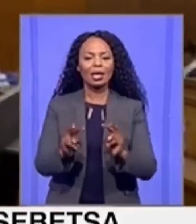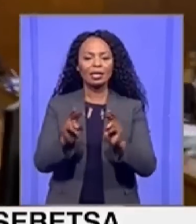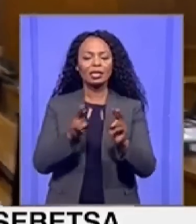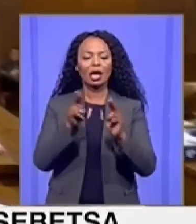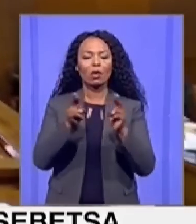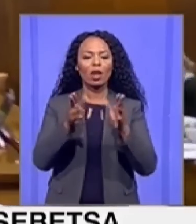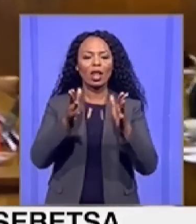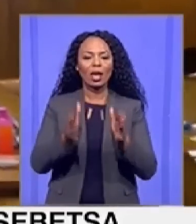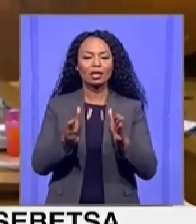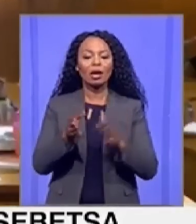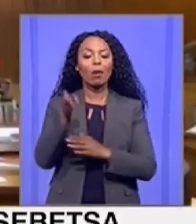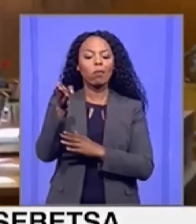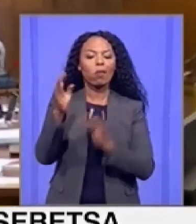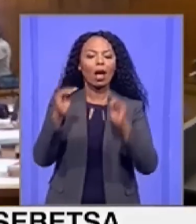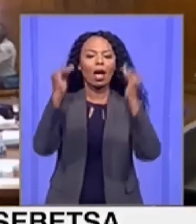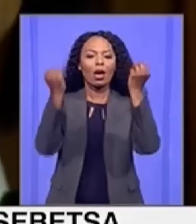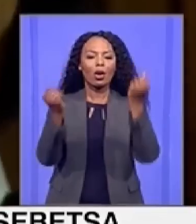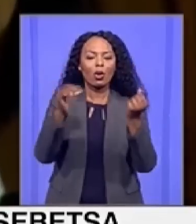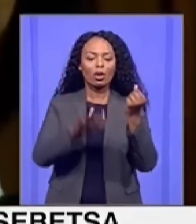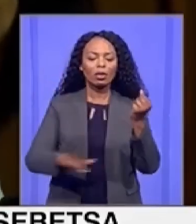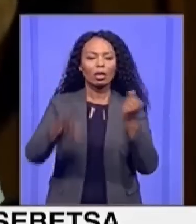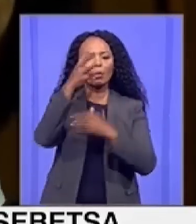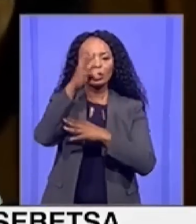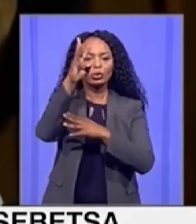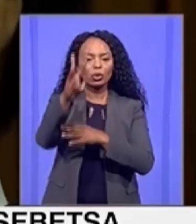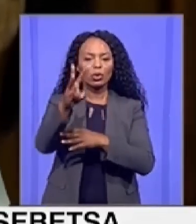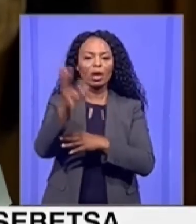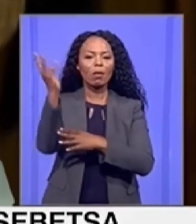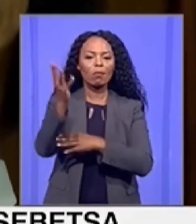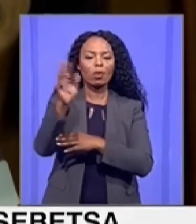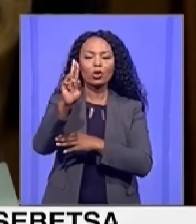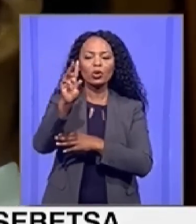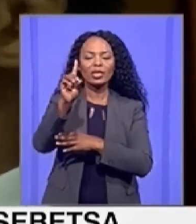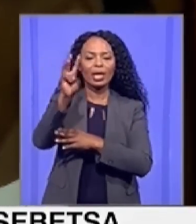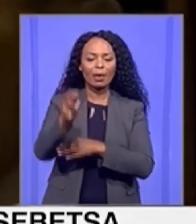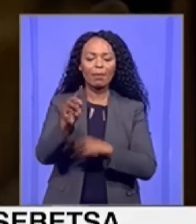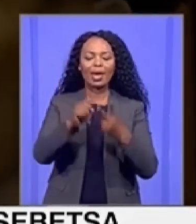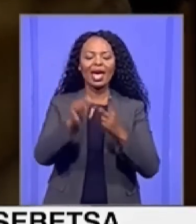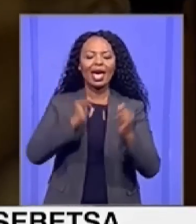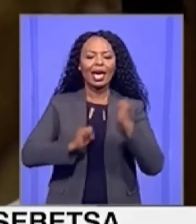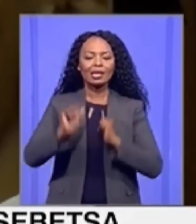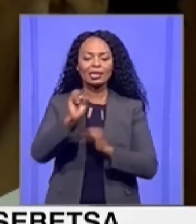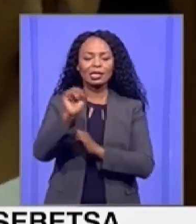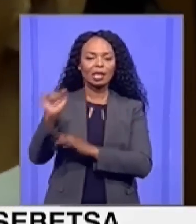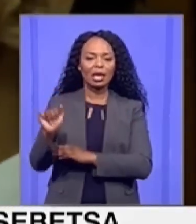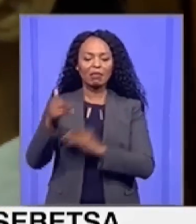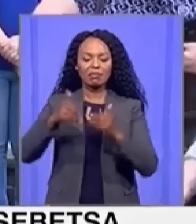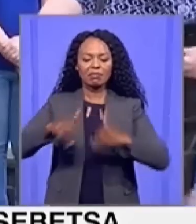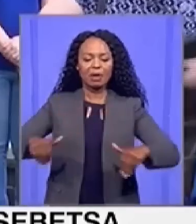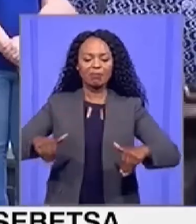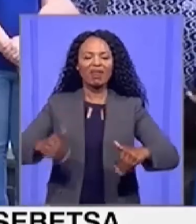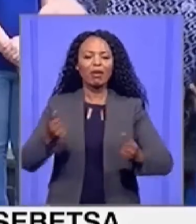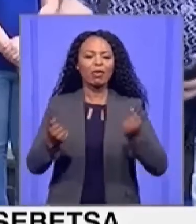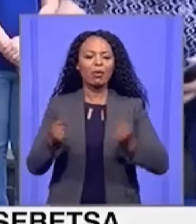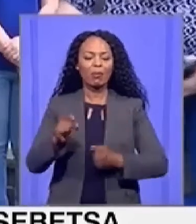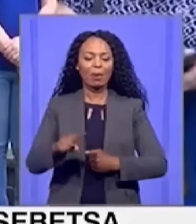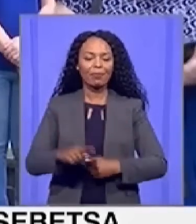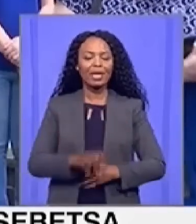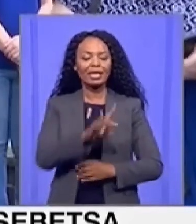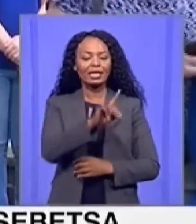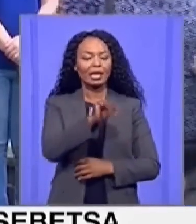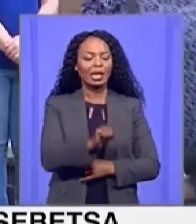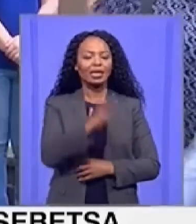mametswe lekgotleng le phameng la Pretoria ka jeno mo UDM le Action SA di khutsinyeweng ena. DA e re ntlheng